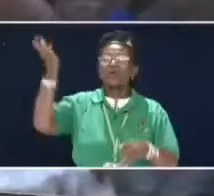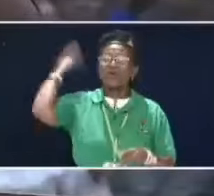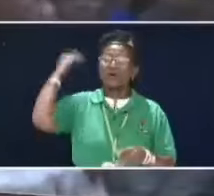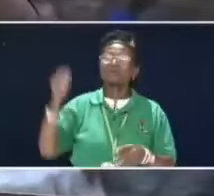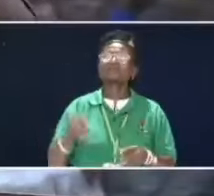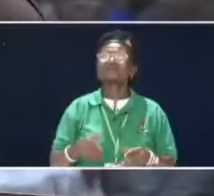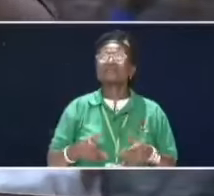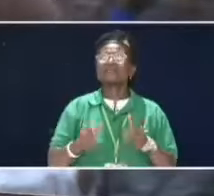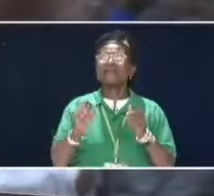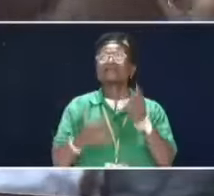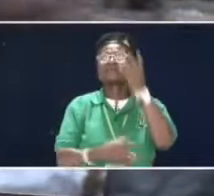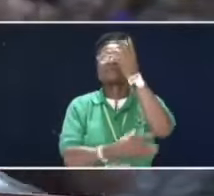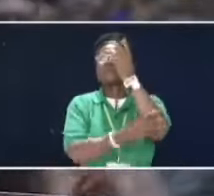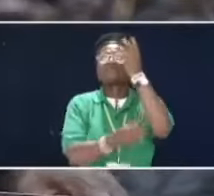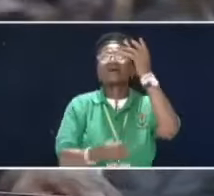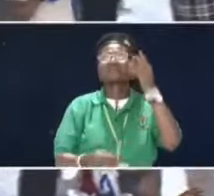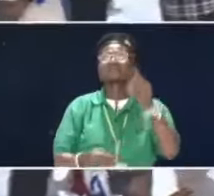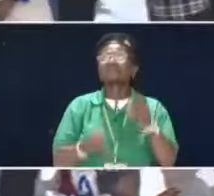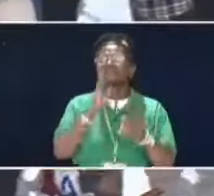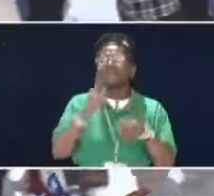Let poverty be gone.